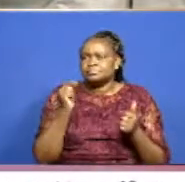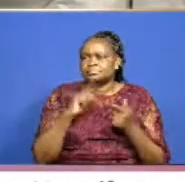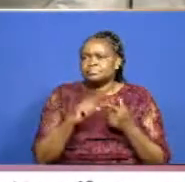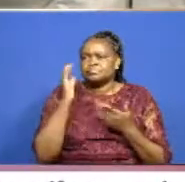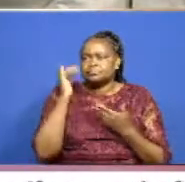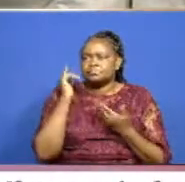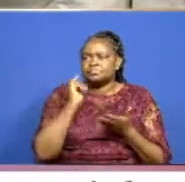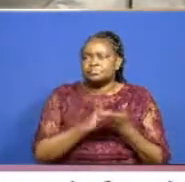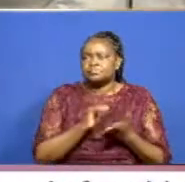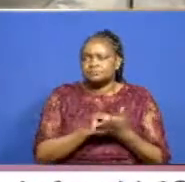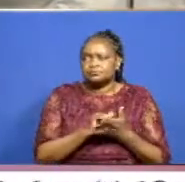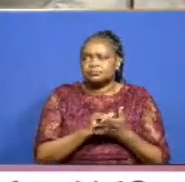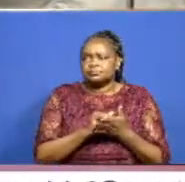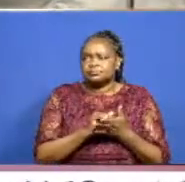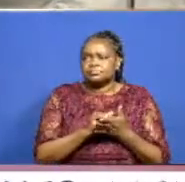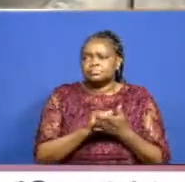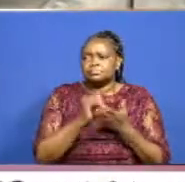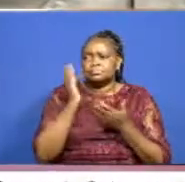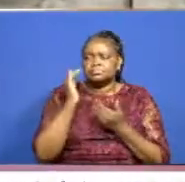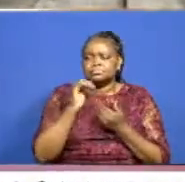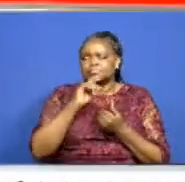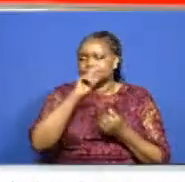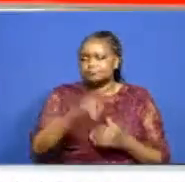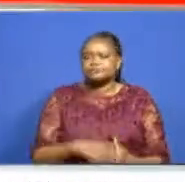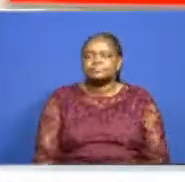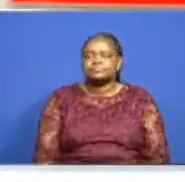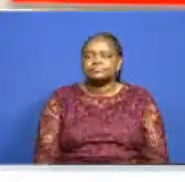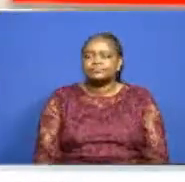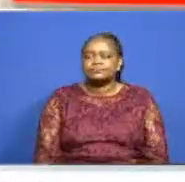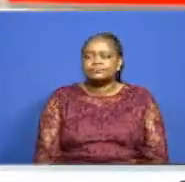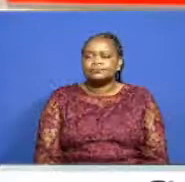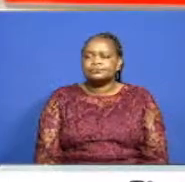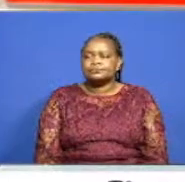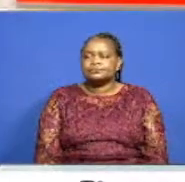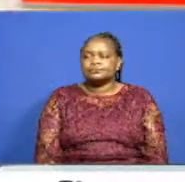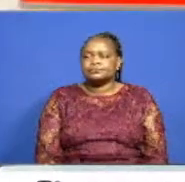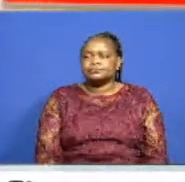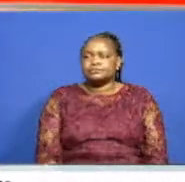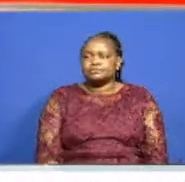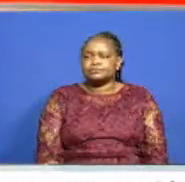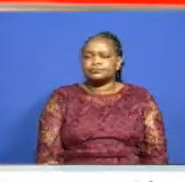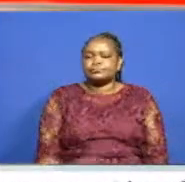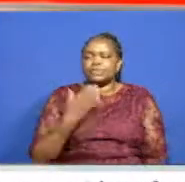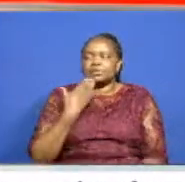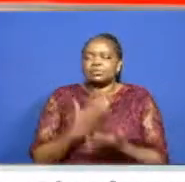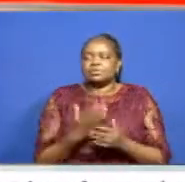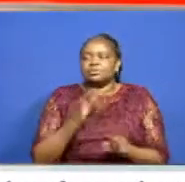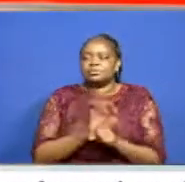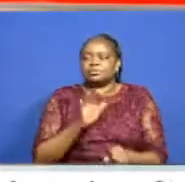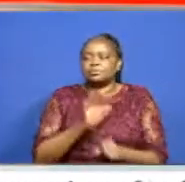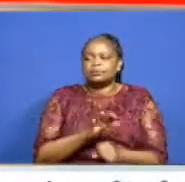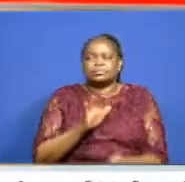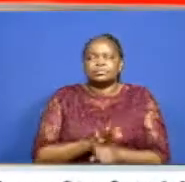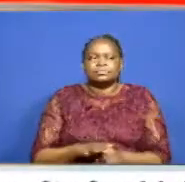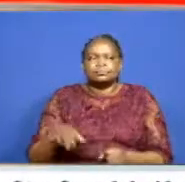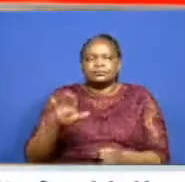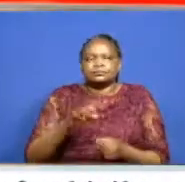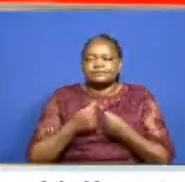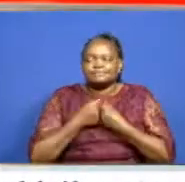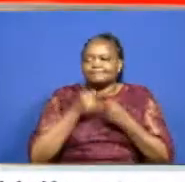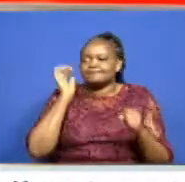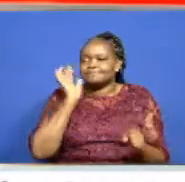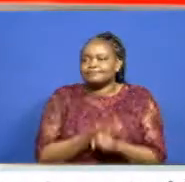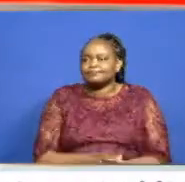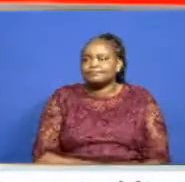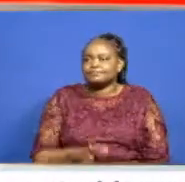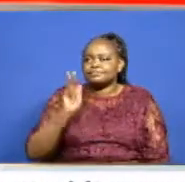that it was meant to work? Thank you so much. I think this is an area which has faced a lot of challenge. Yeah. Already,